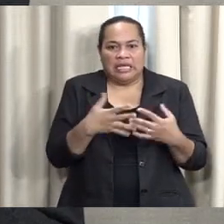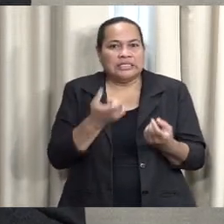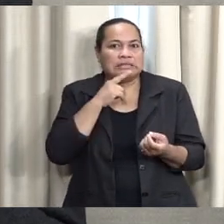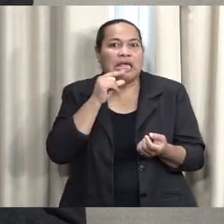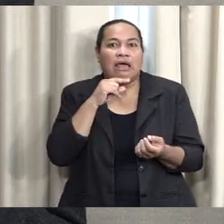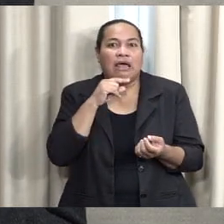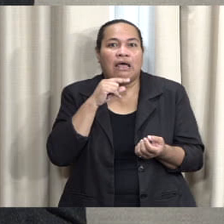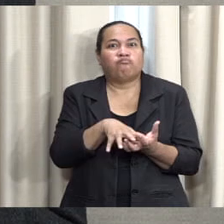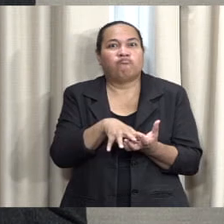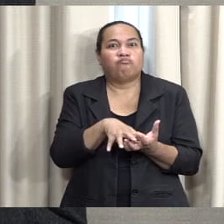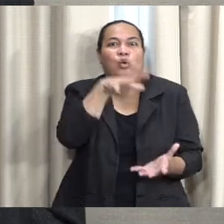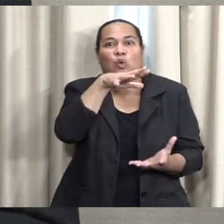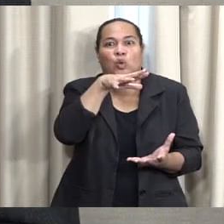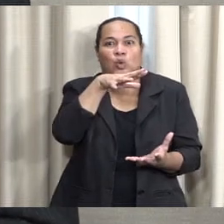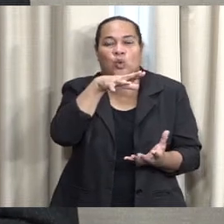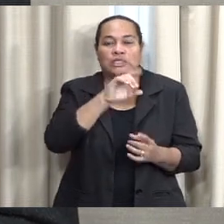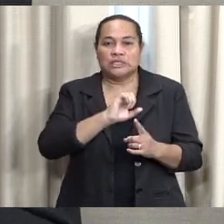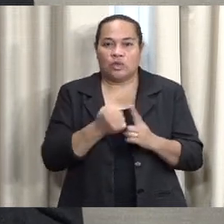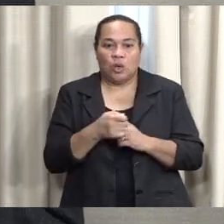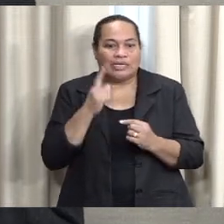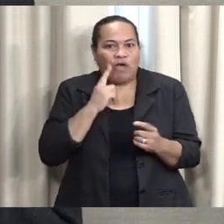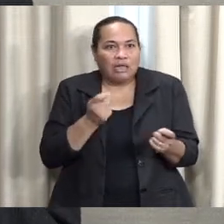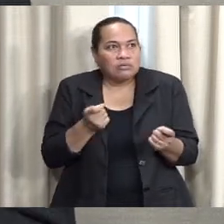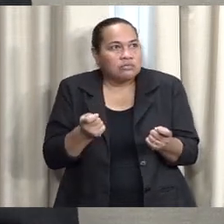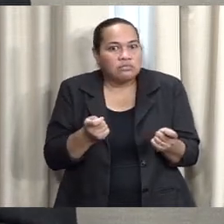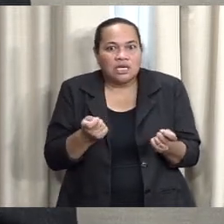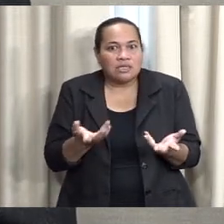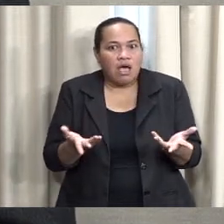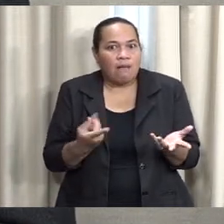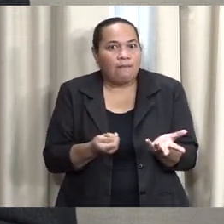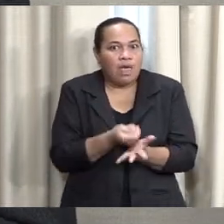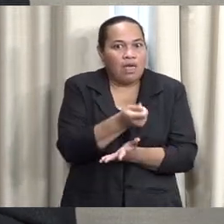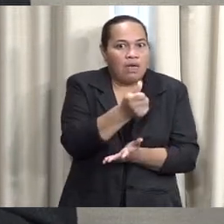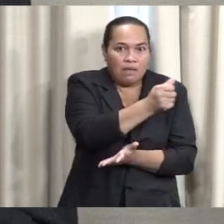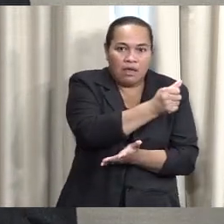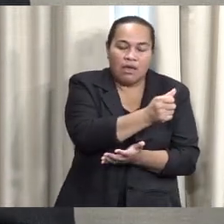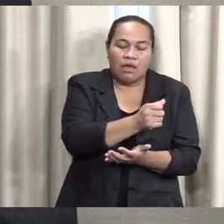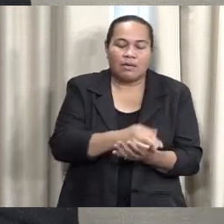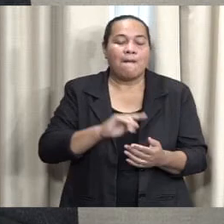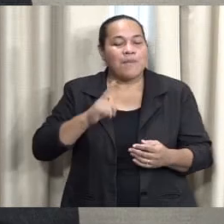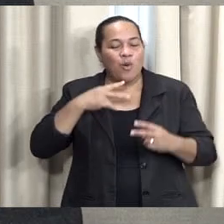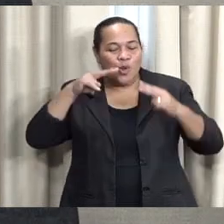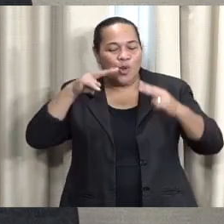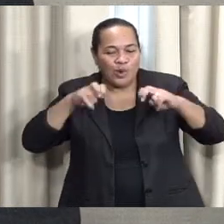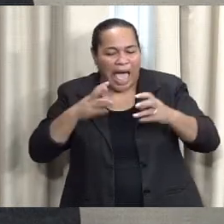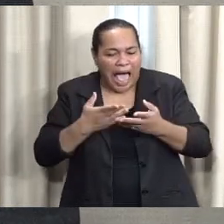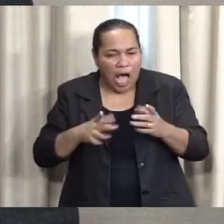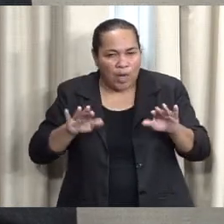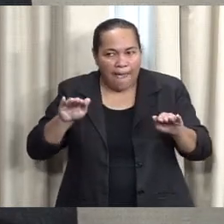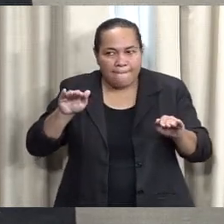situation that we have to manage, but we also have to look at how to